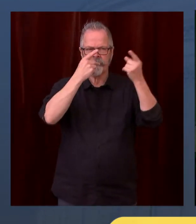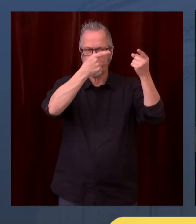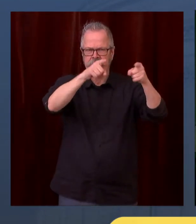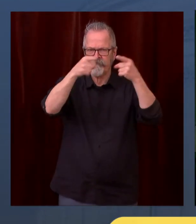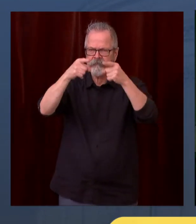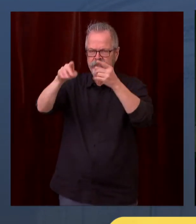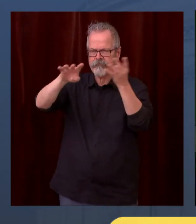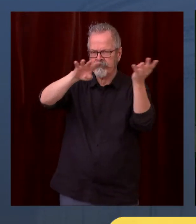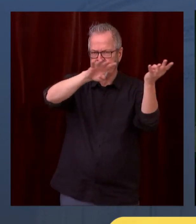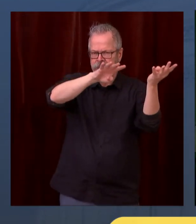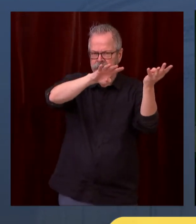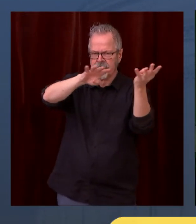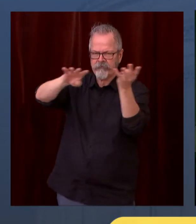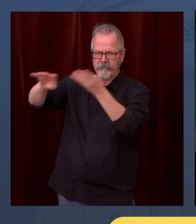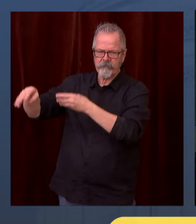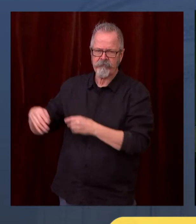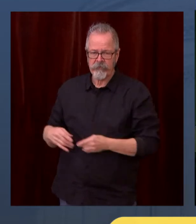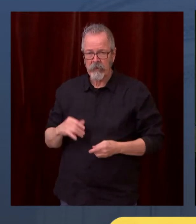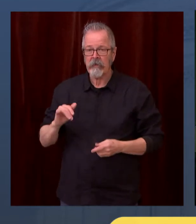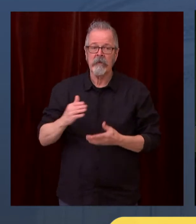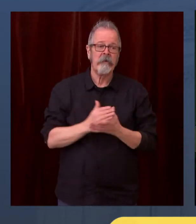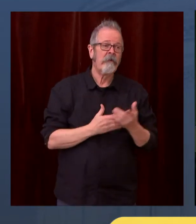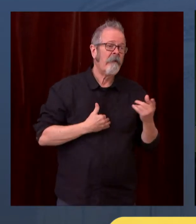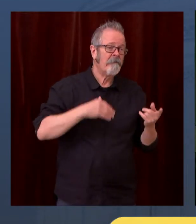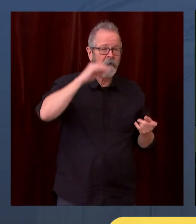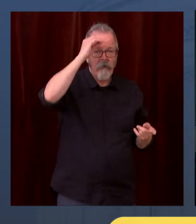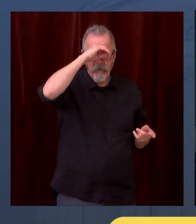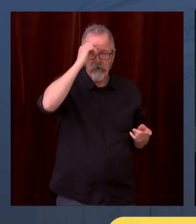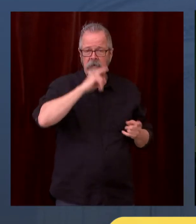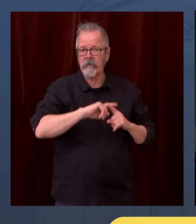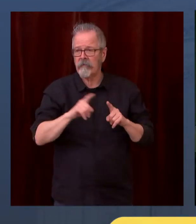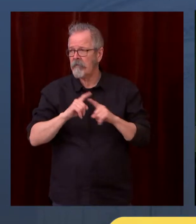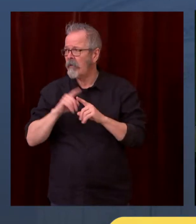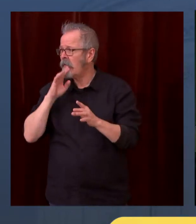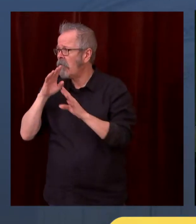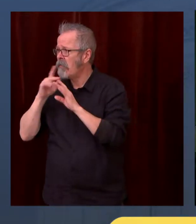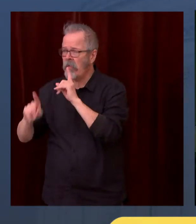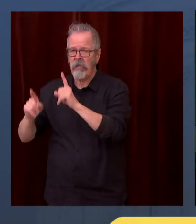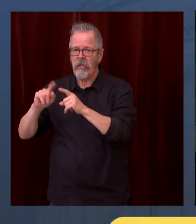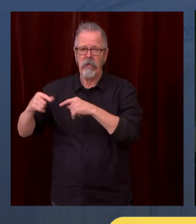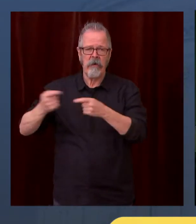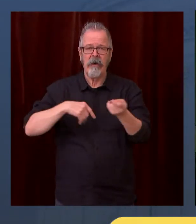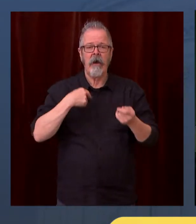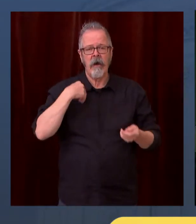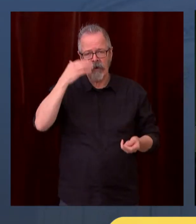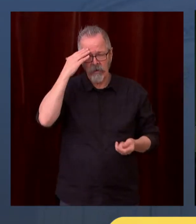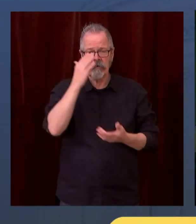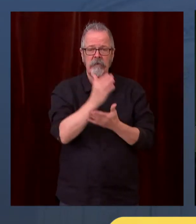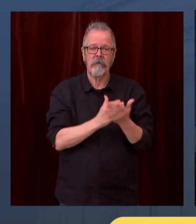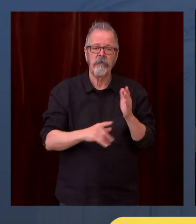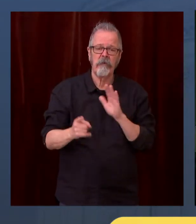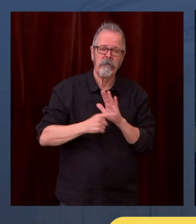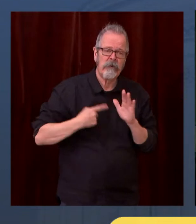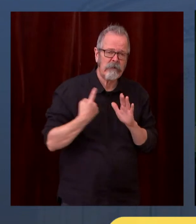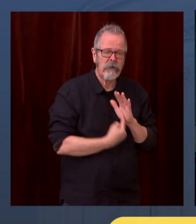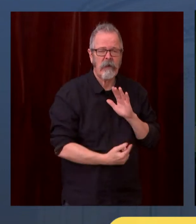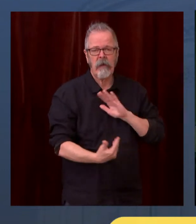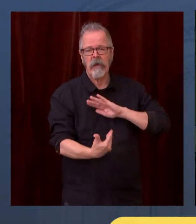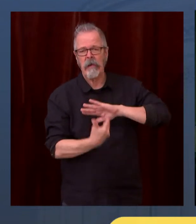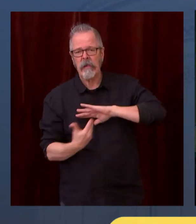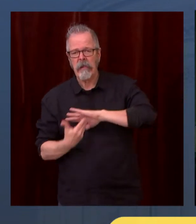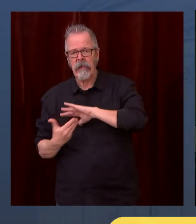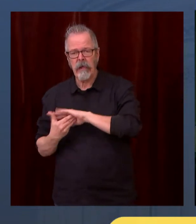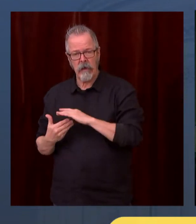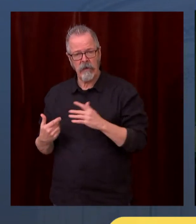there are obviously concerns and as the governor mentioned, insights and critiques, from our standpoint, we want to do everything we can to